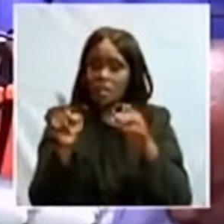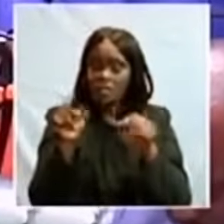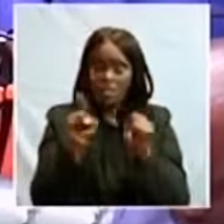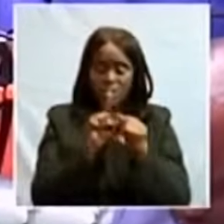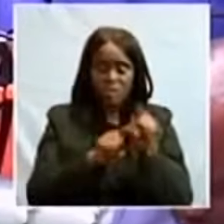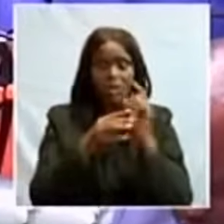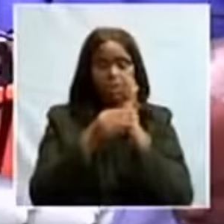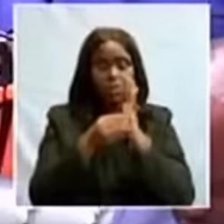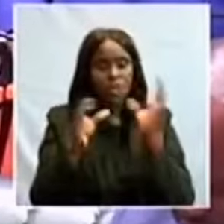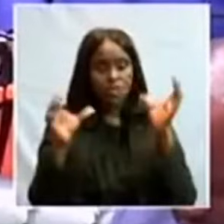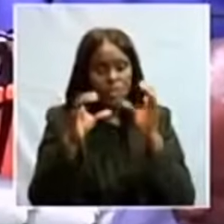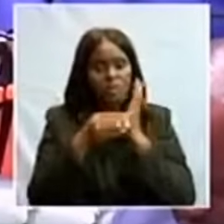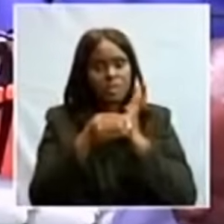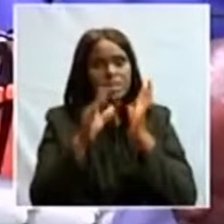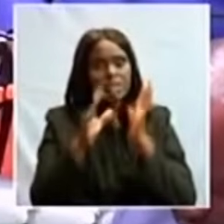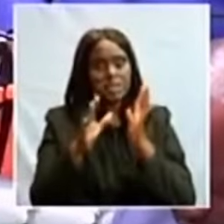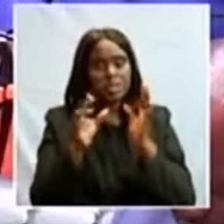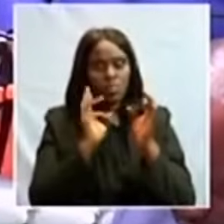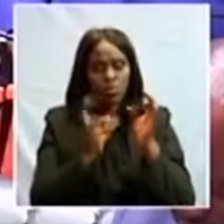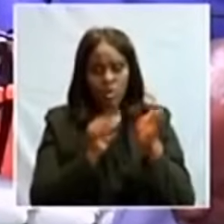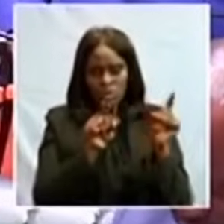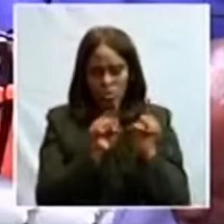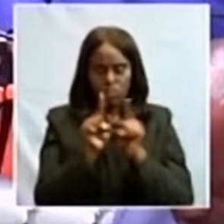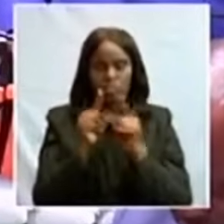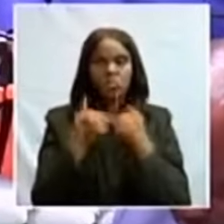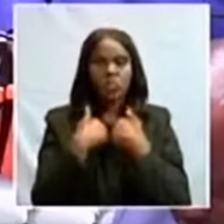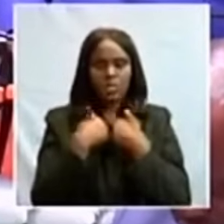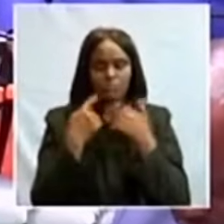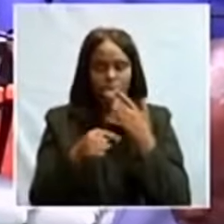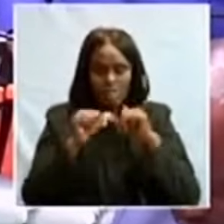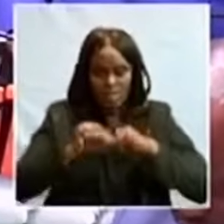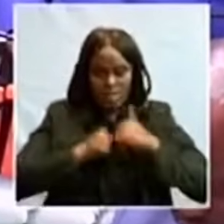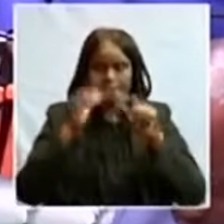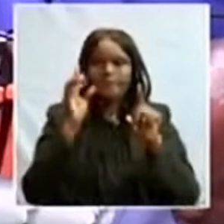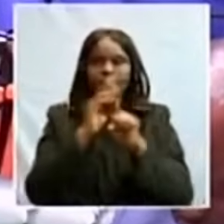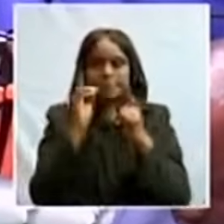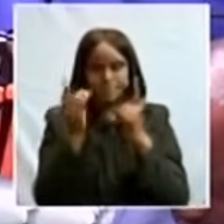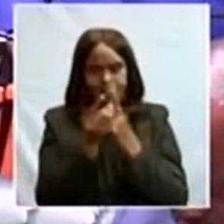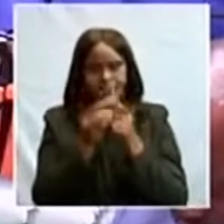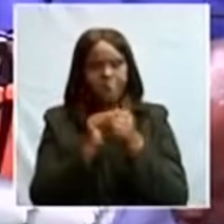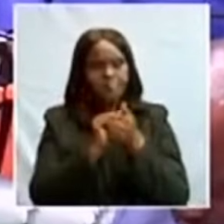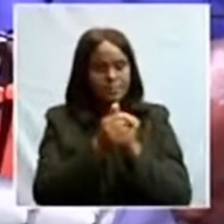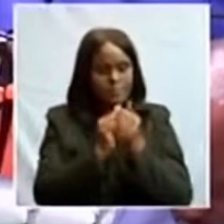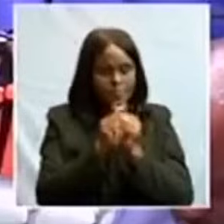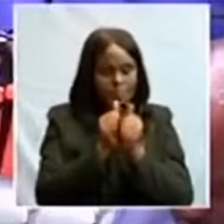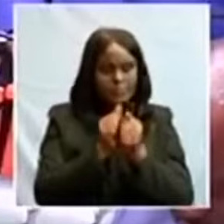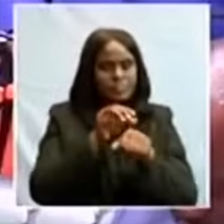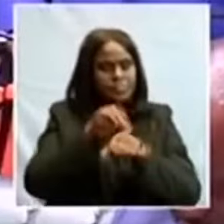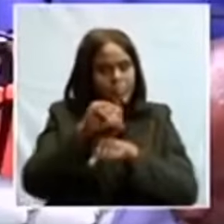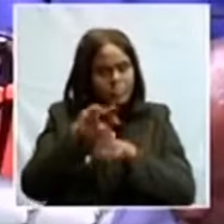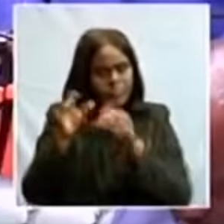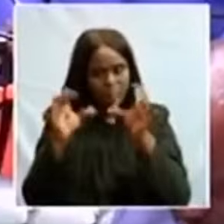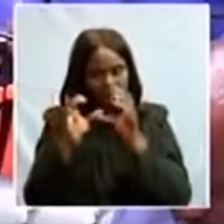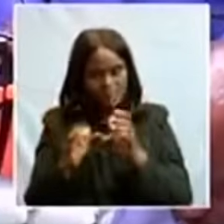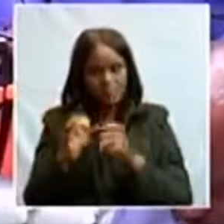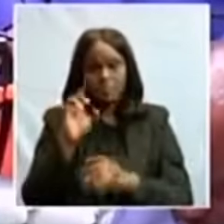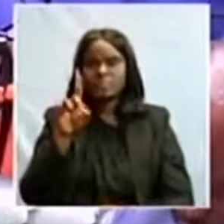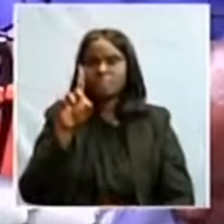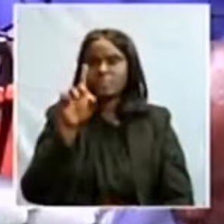community leaders. We also have what we call the District Sports Advisory Committees,